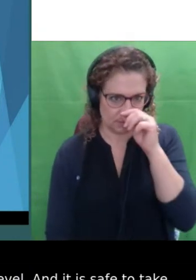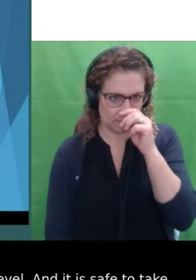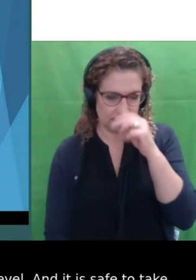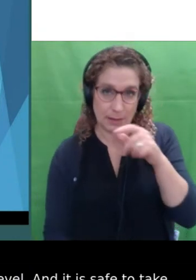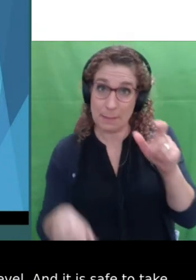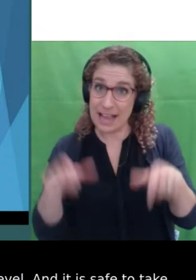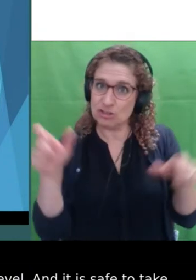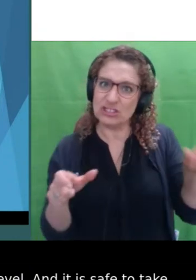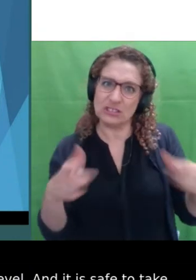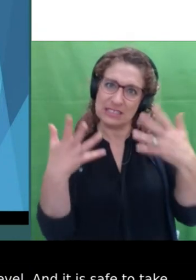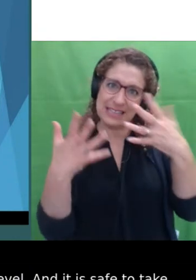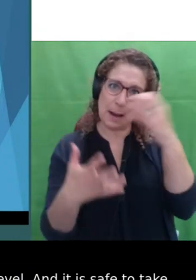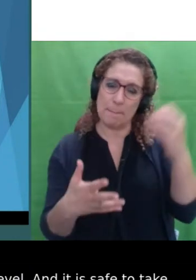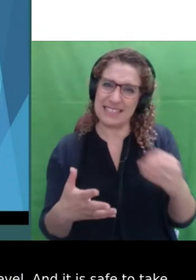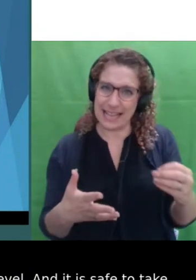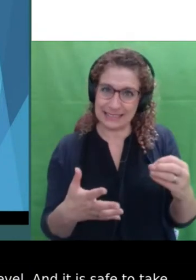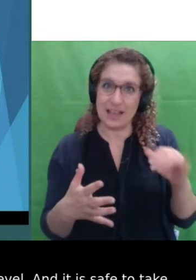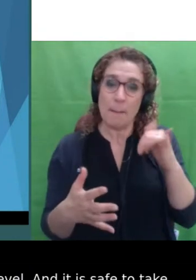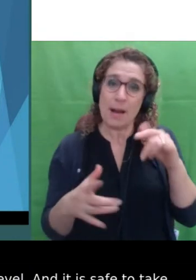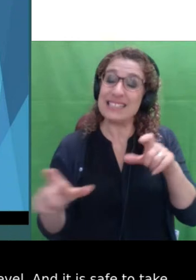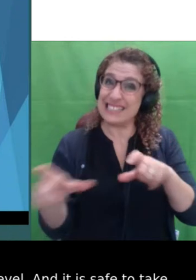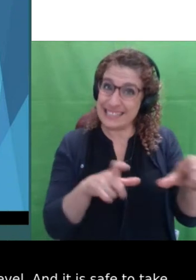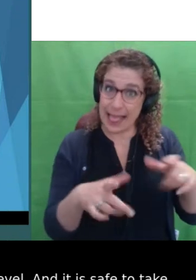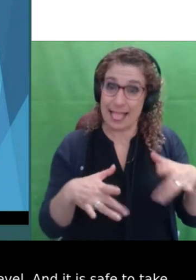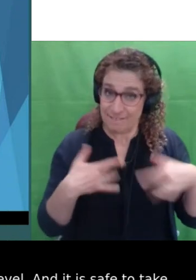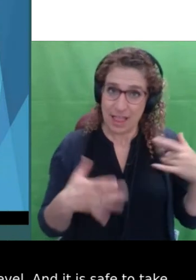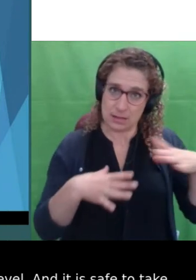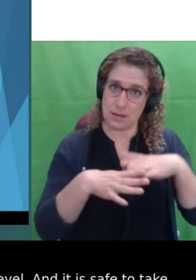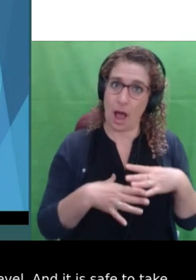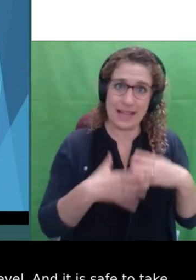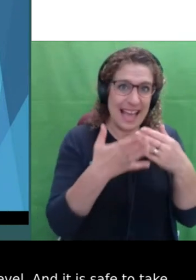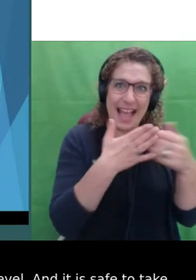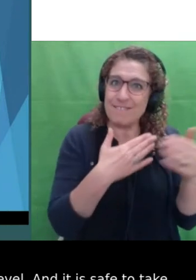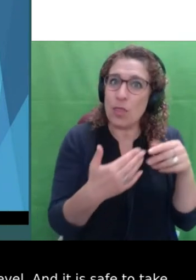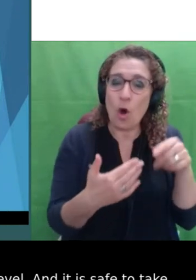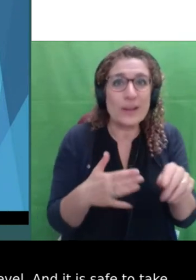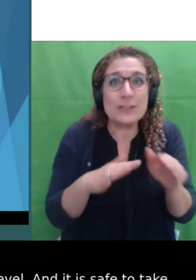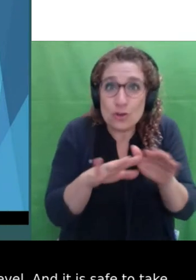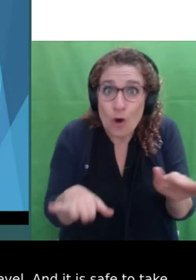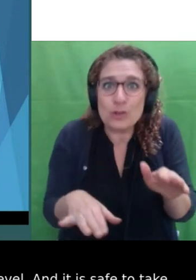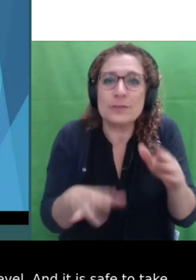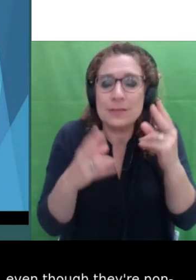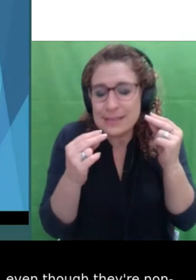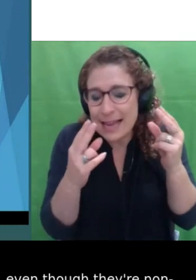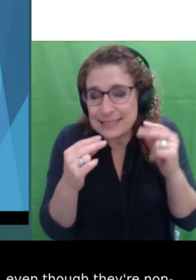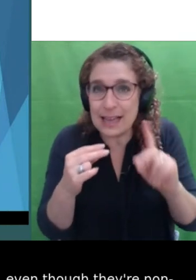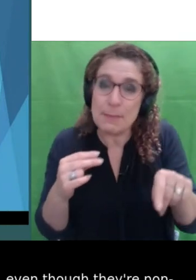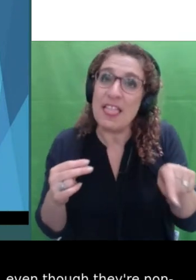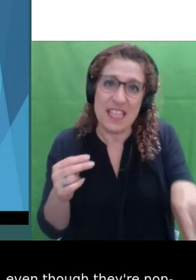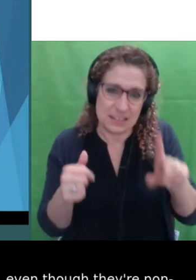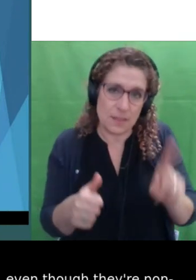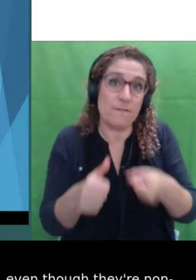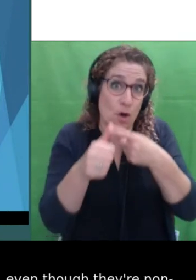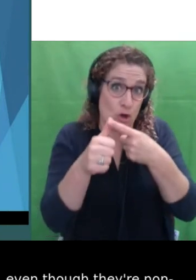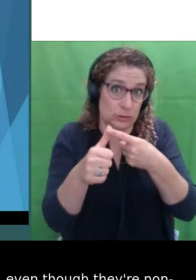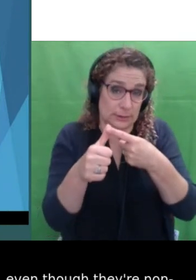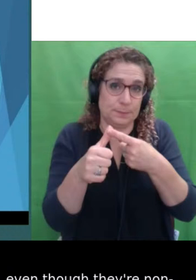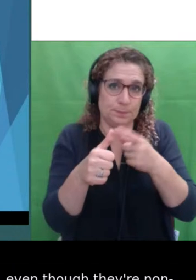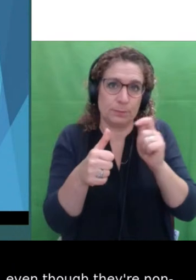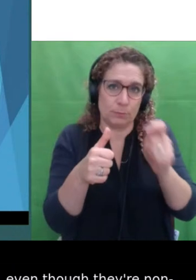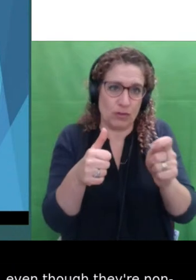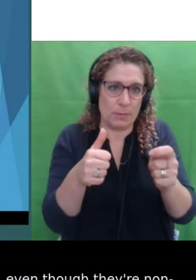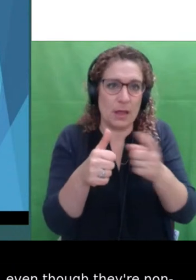still feel tired even though they're non-sedating but non-sedating anticipates our first line for angioedema